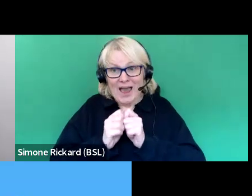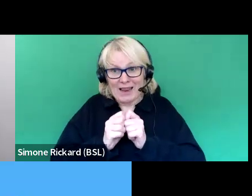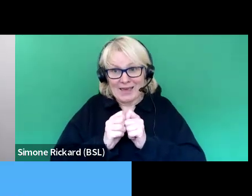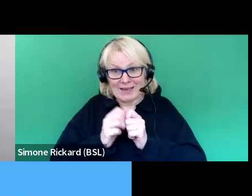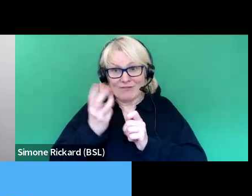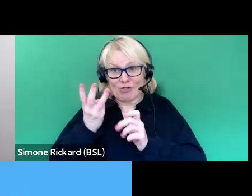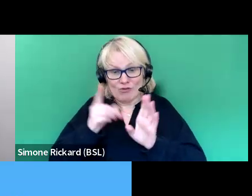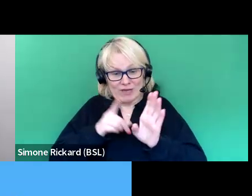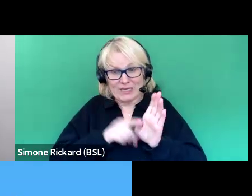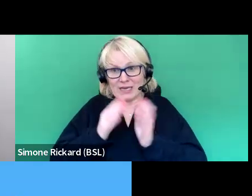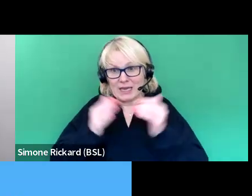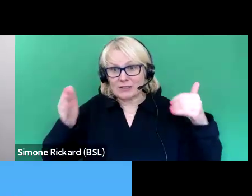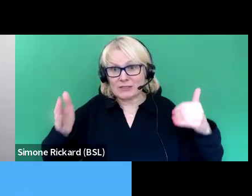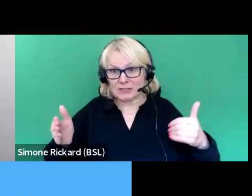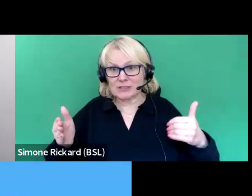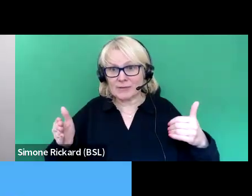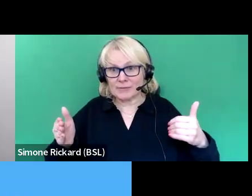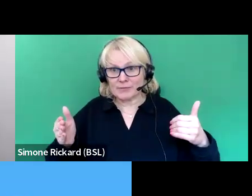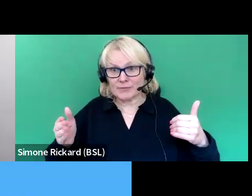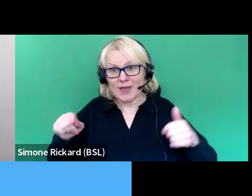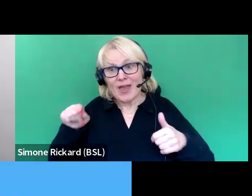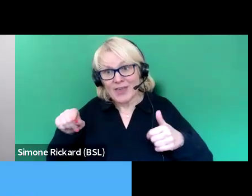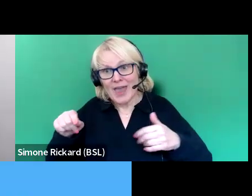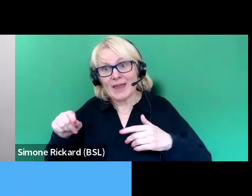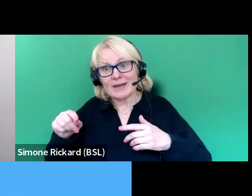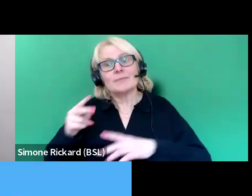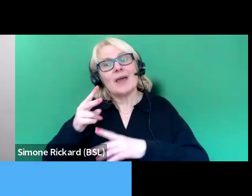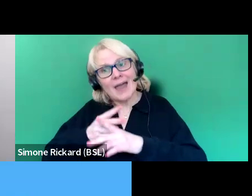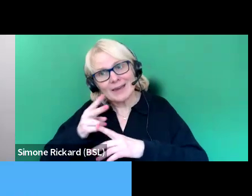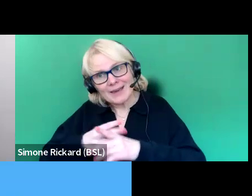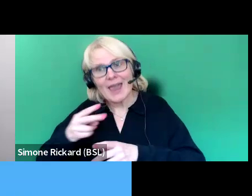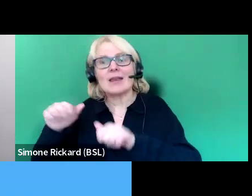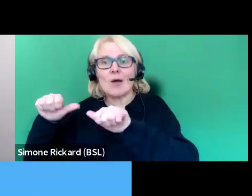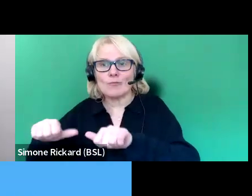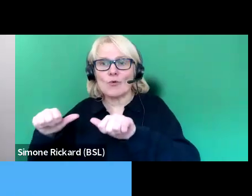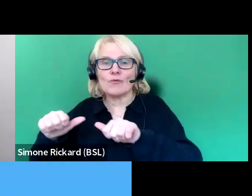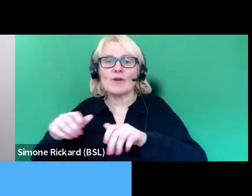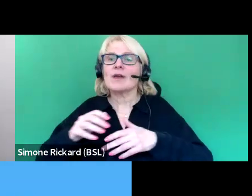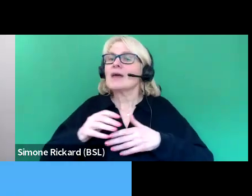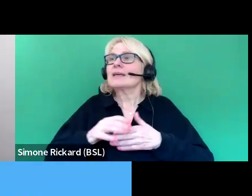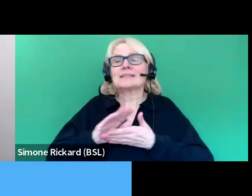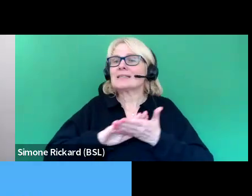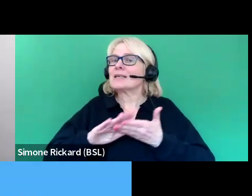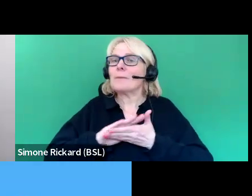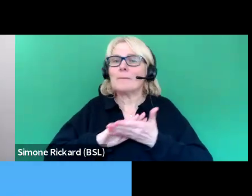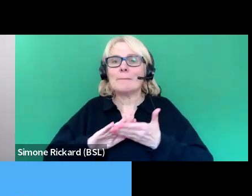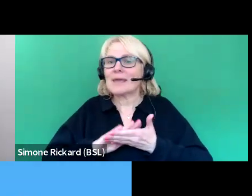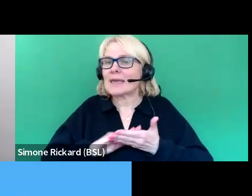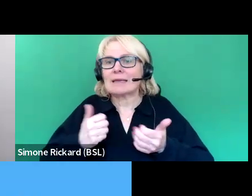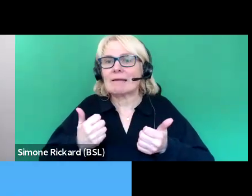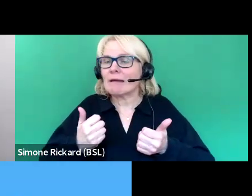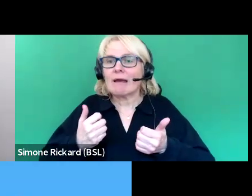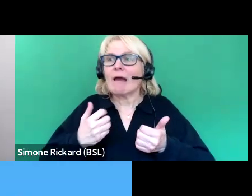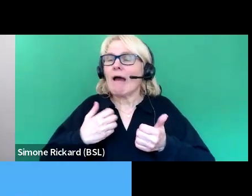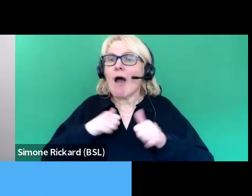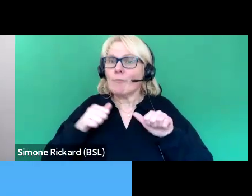be revalidated after that. So it's not, you know, once they've got it, that they stay with it. Sorry, Harrison, are you all right to go back